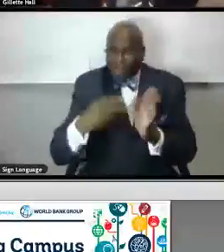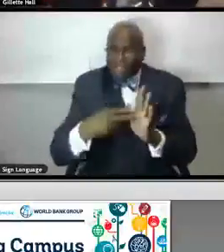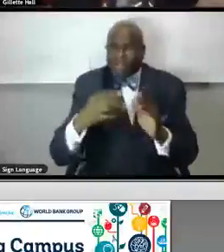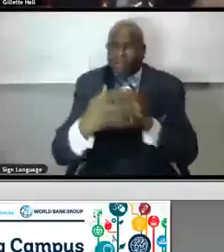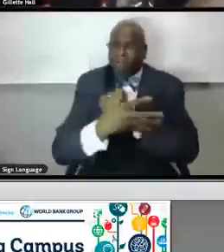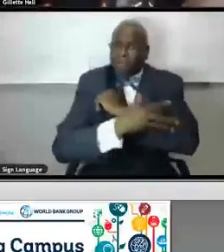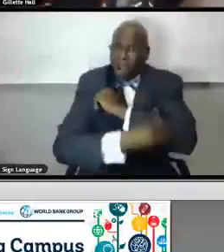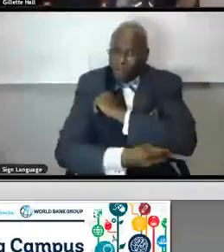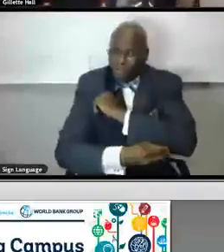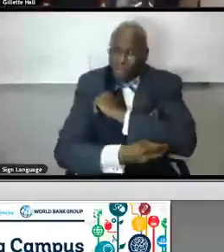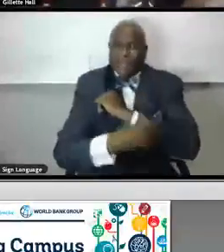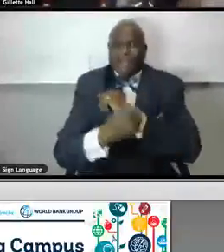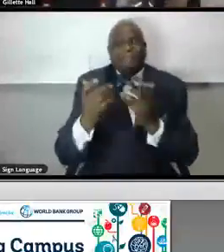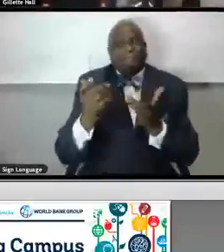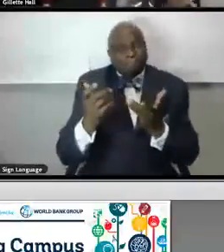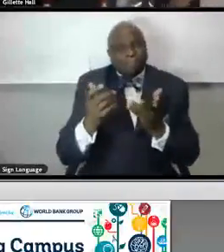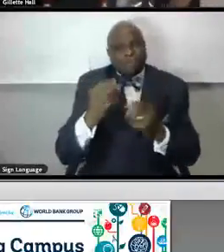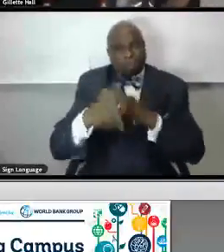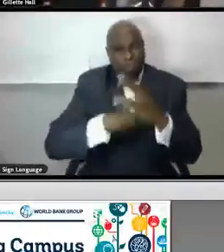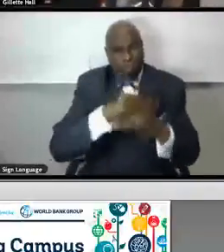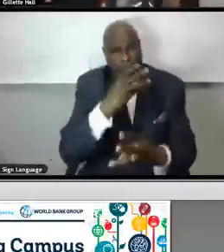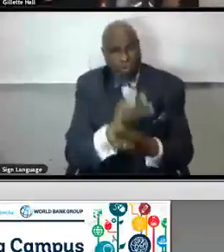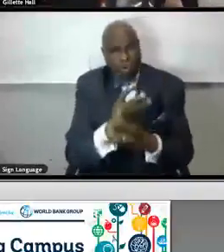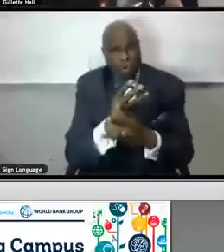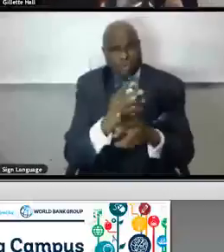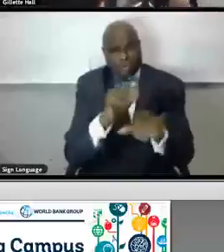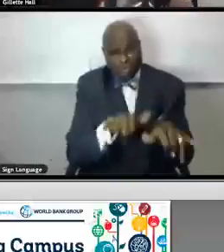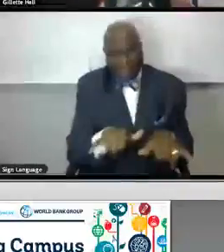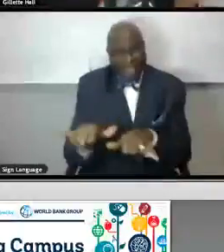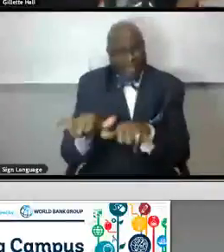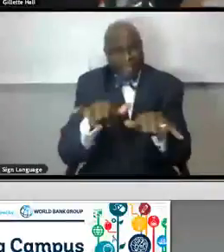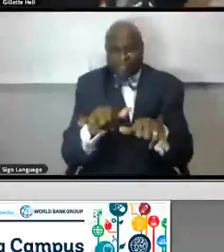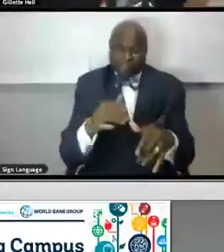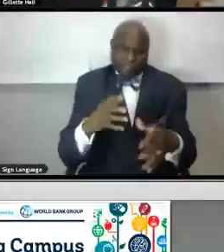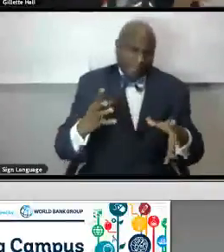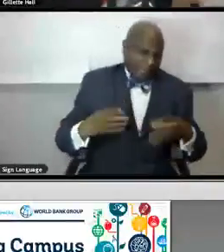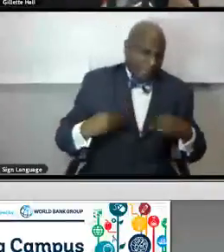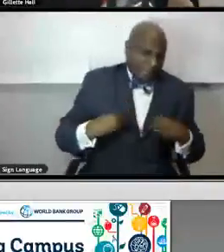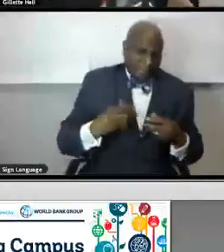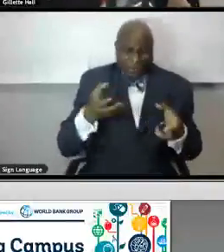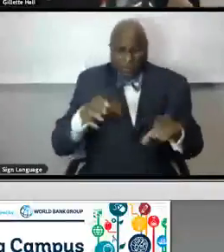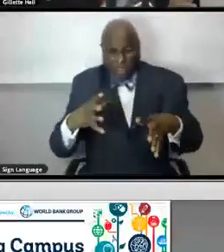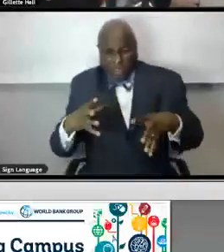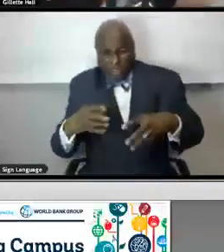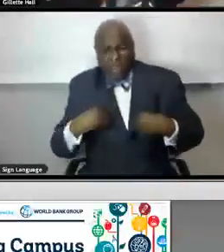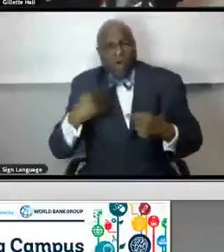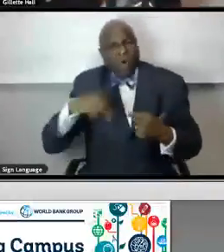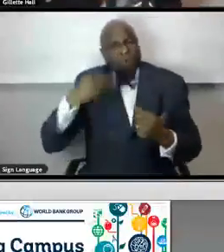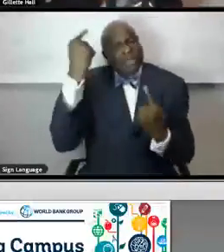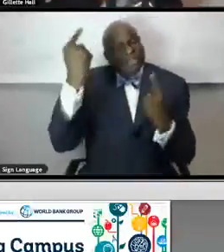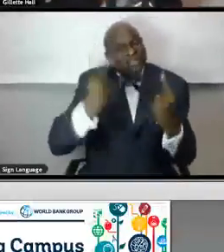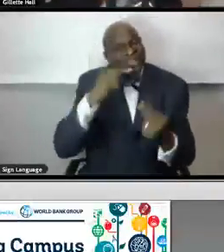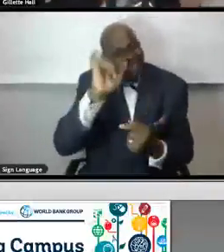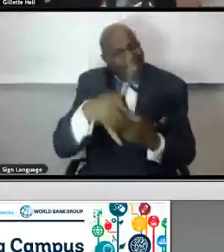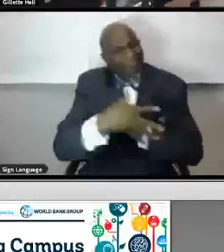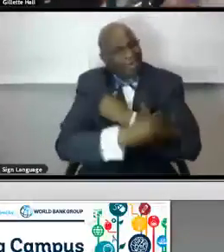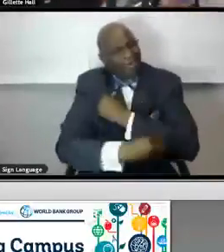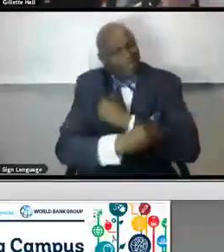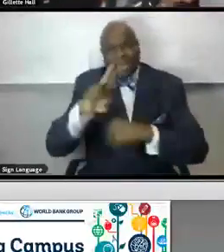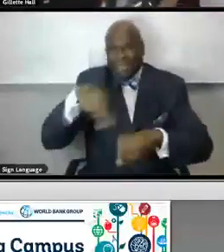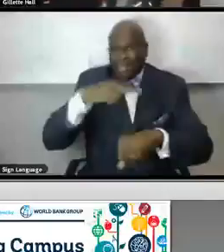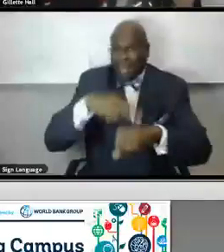poverty, the world's standard, like it or not, for what we will consider to be poverty, that is